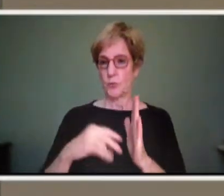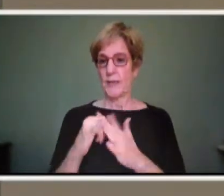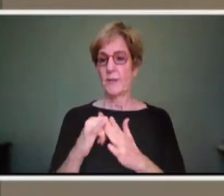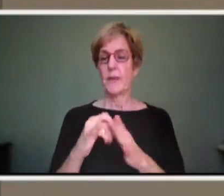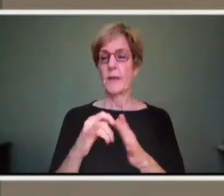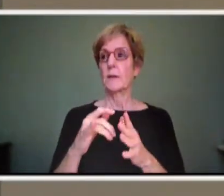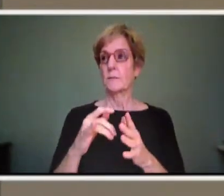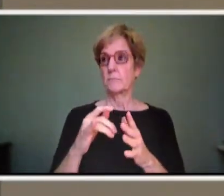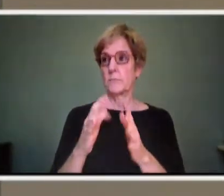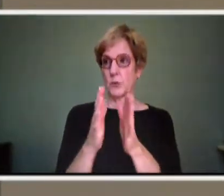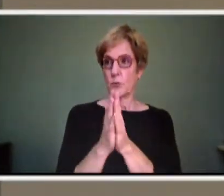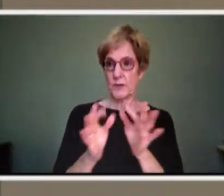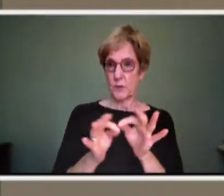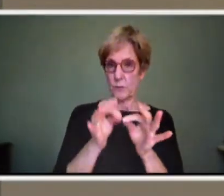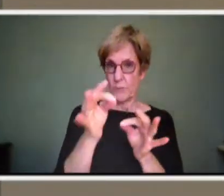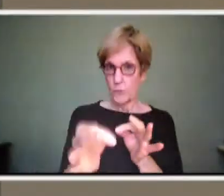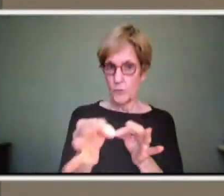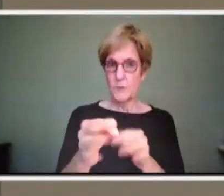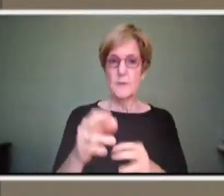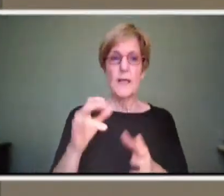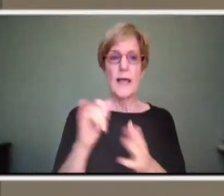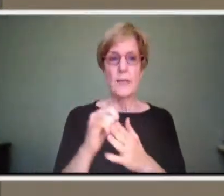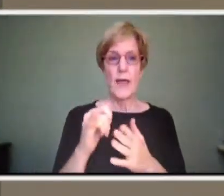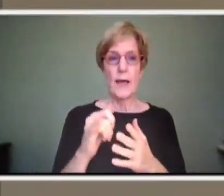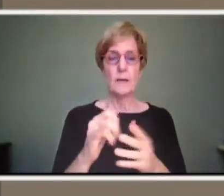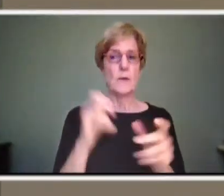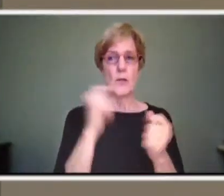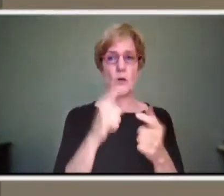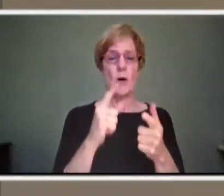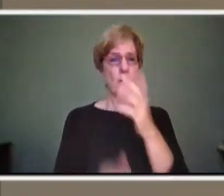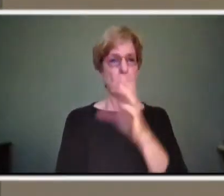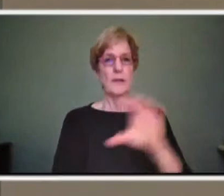withdrawals, and these can be passed all in one motion.